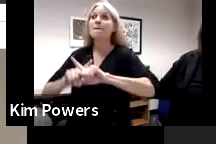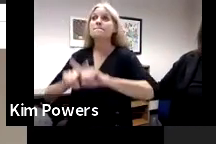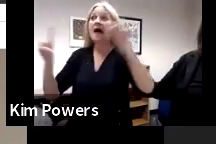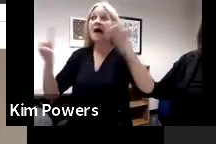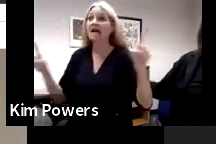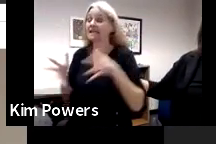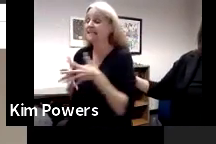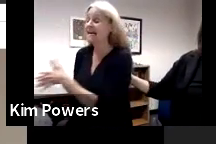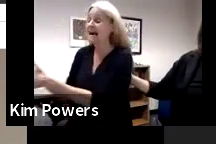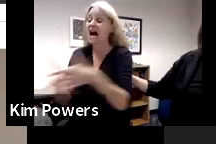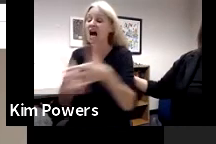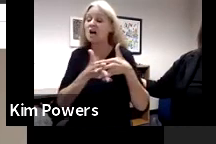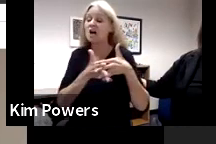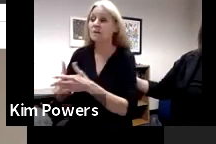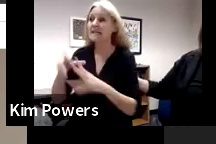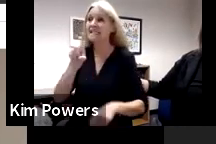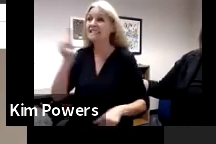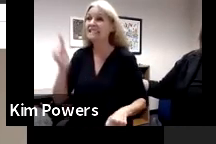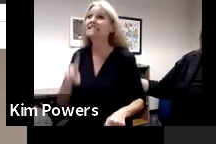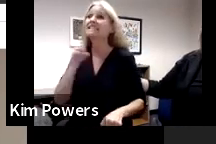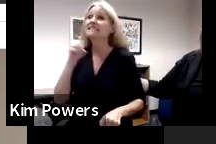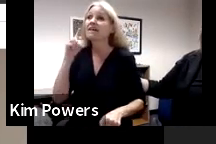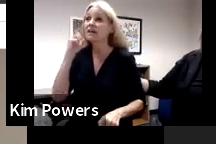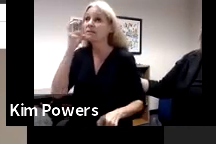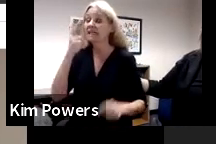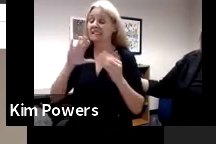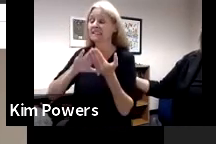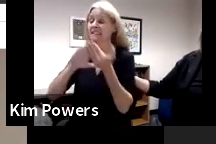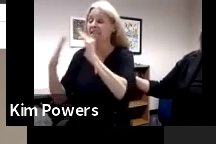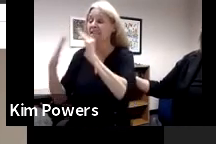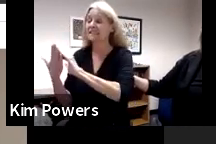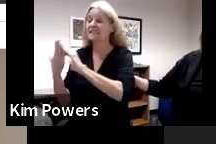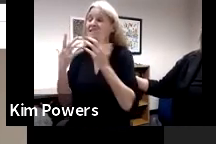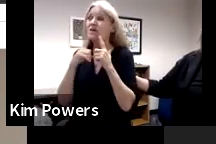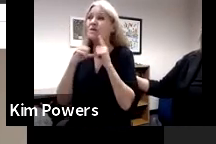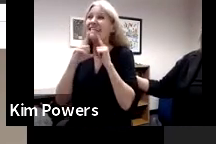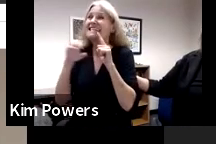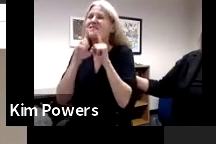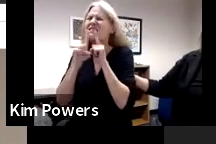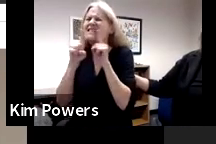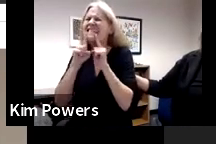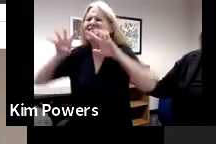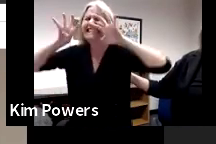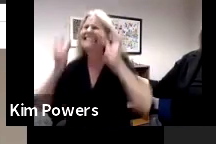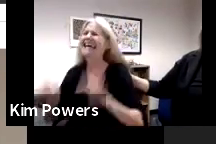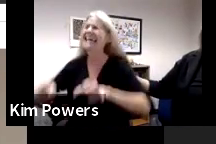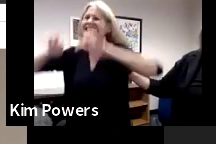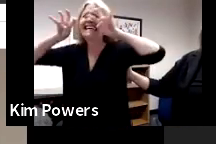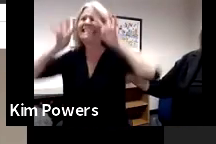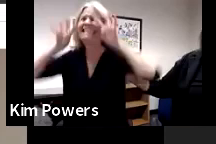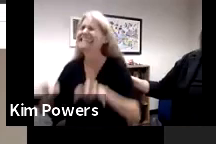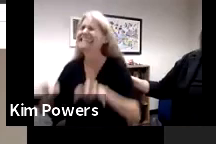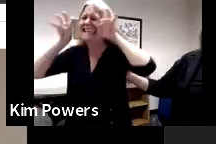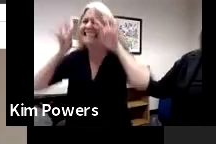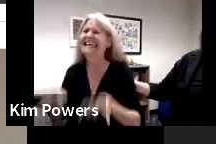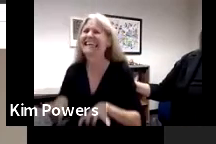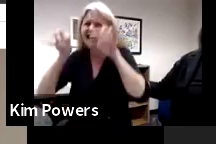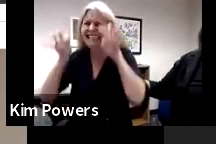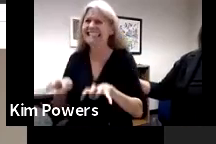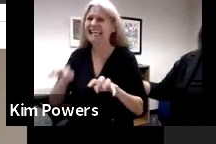is a huge, huge win. However, American and Texas Deafblind community